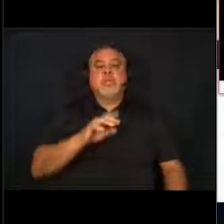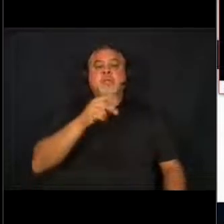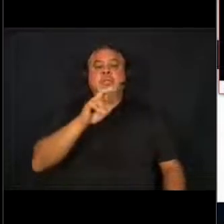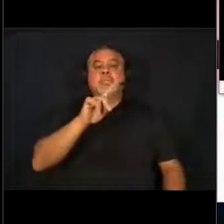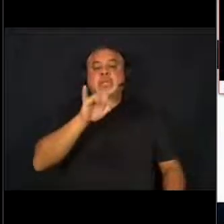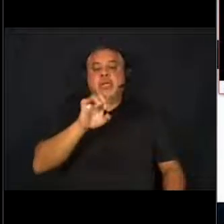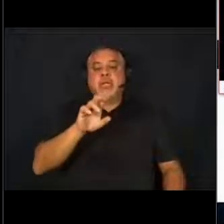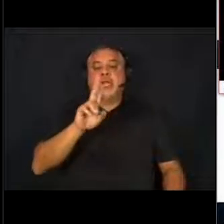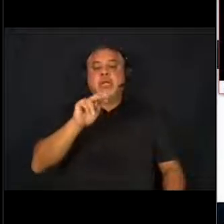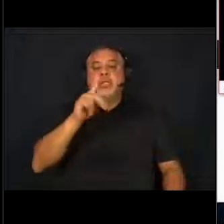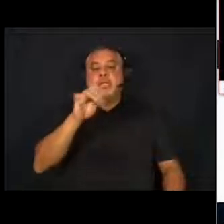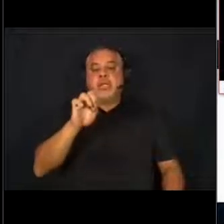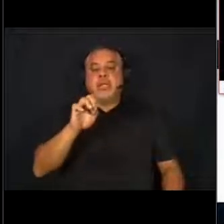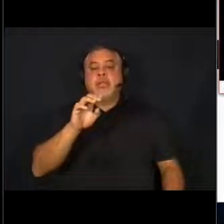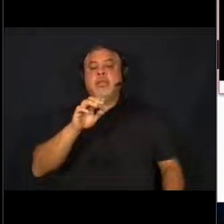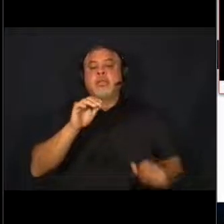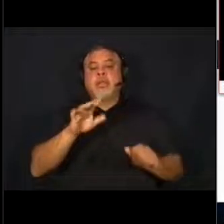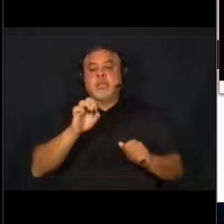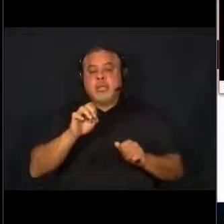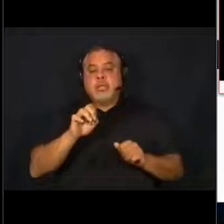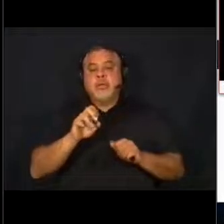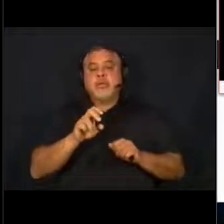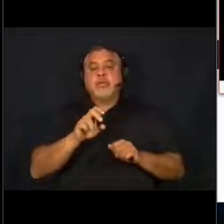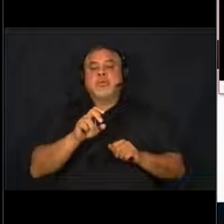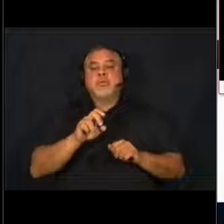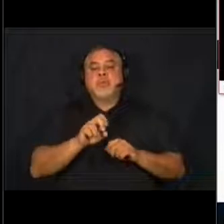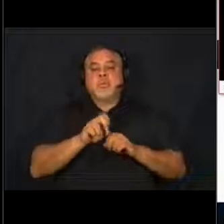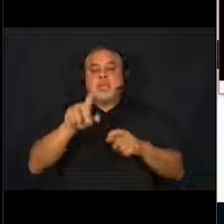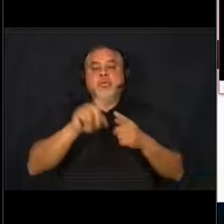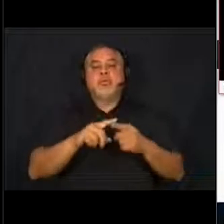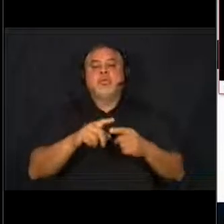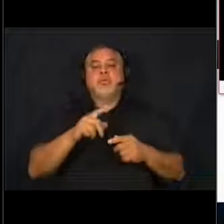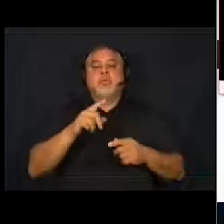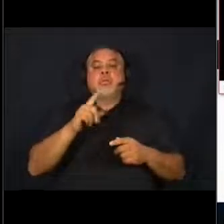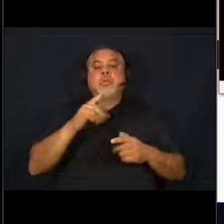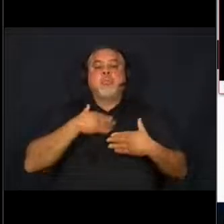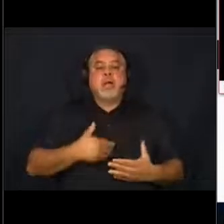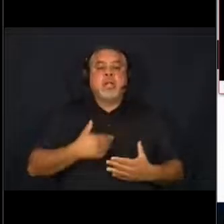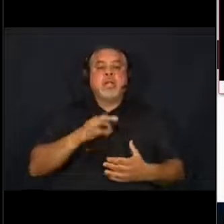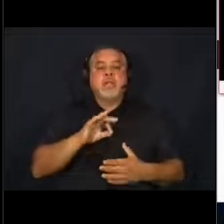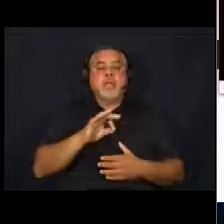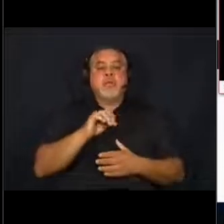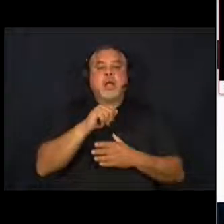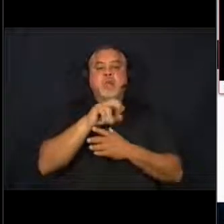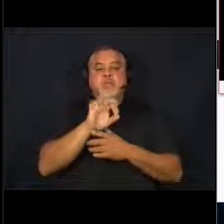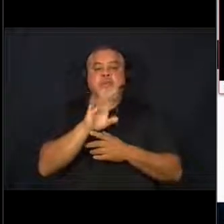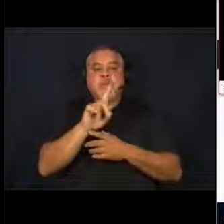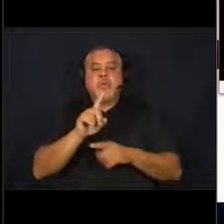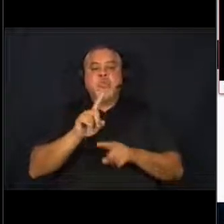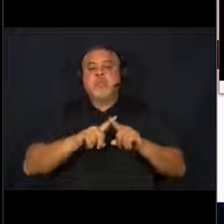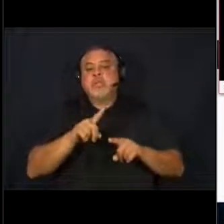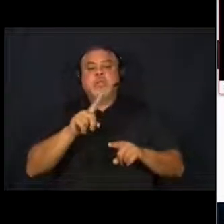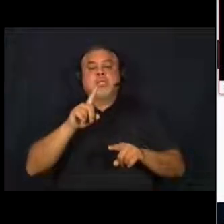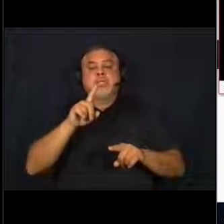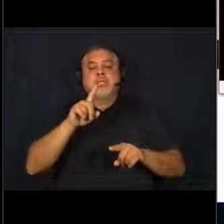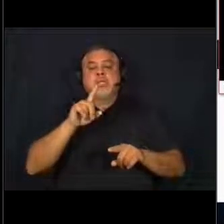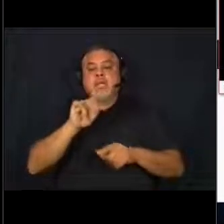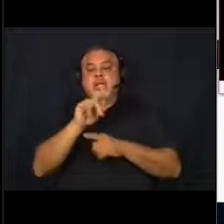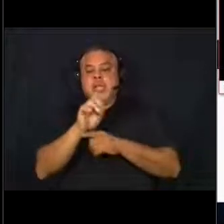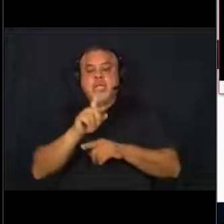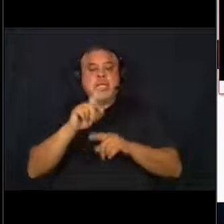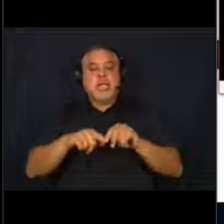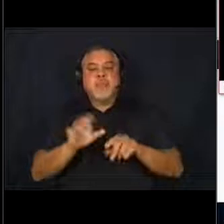ungulate may be propelled toward a body of aqueous fluid, but such ungulate cannot be compelled or